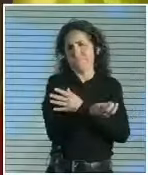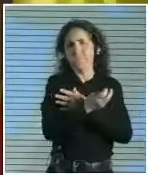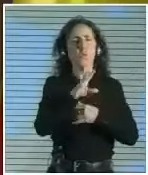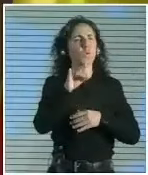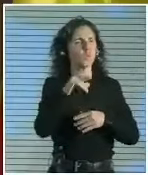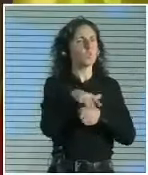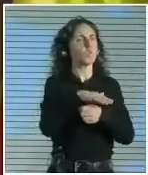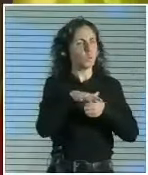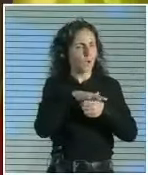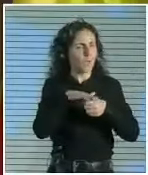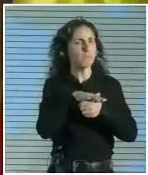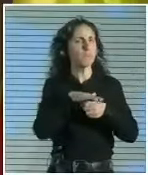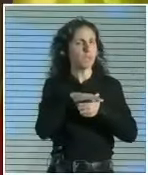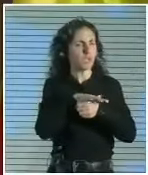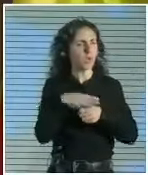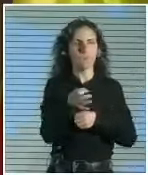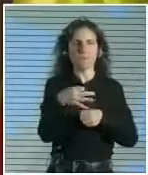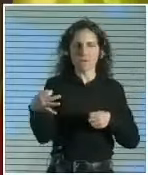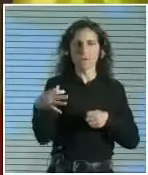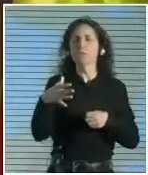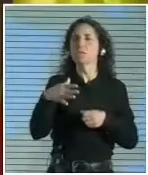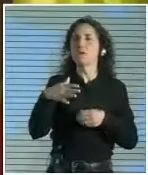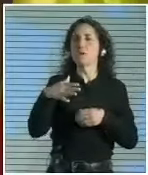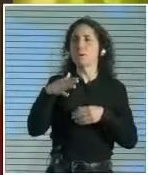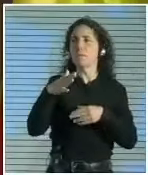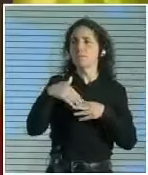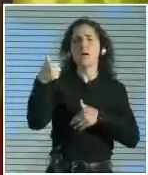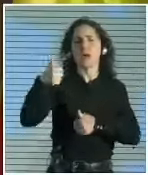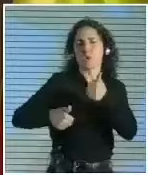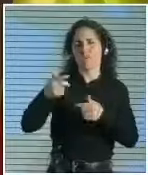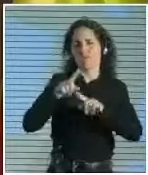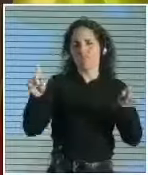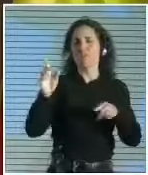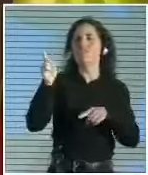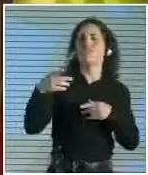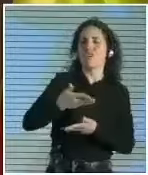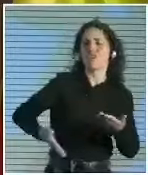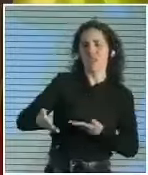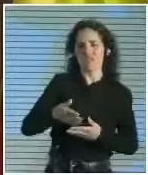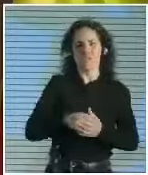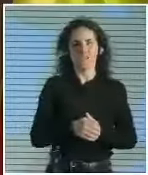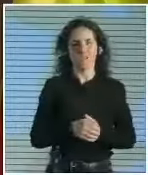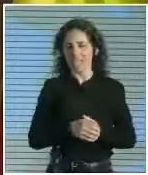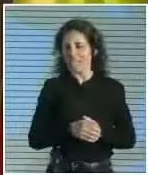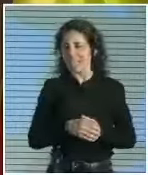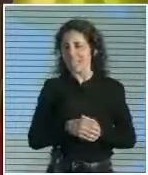as many others. All right, we are almost